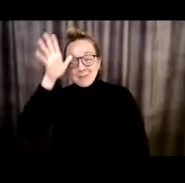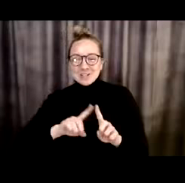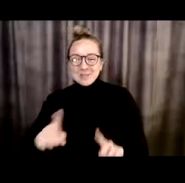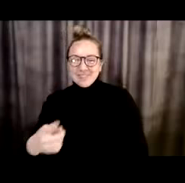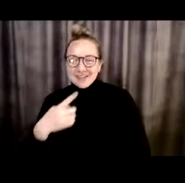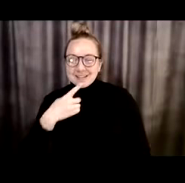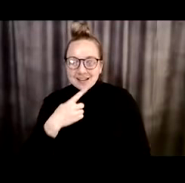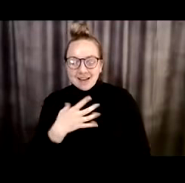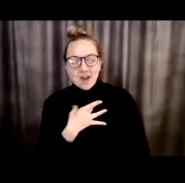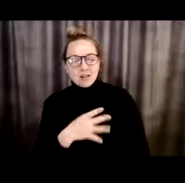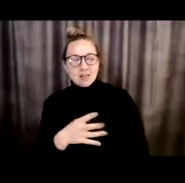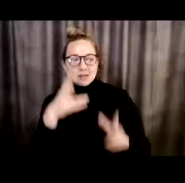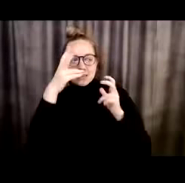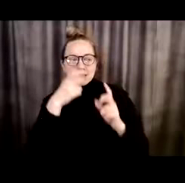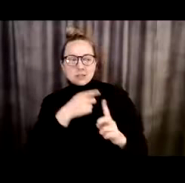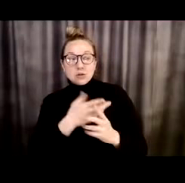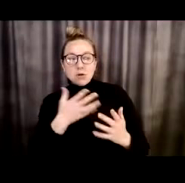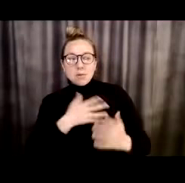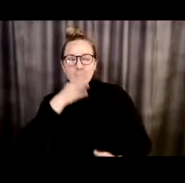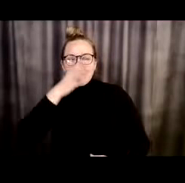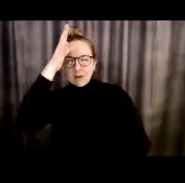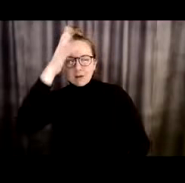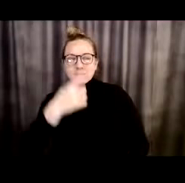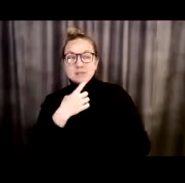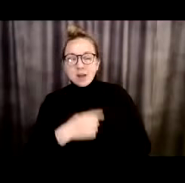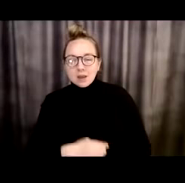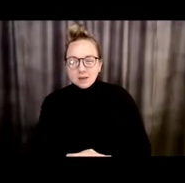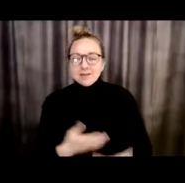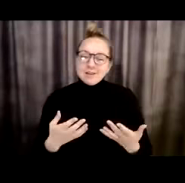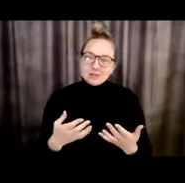say, that it means more coming from peers.